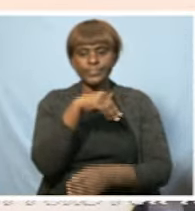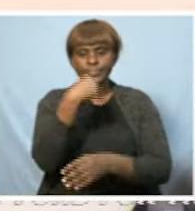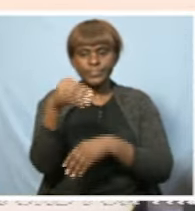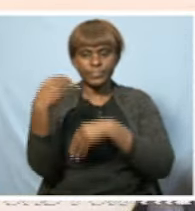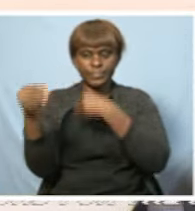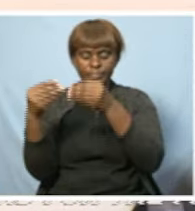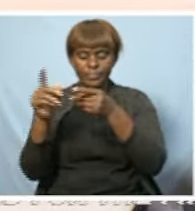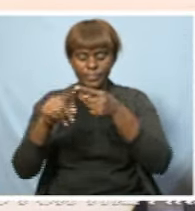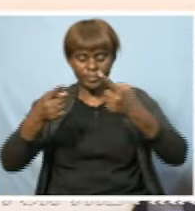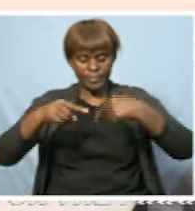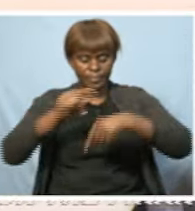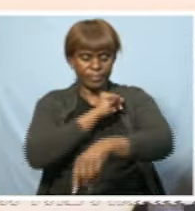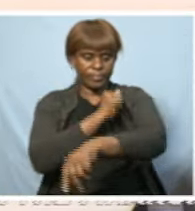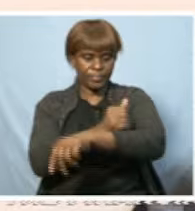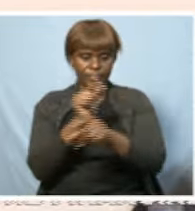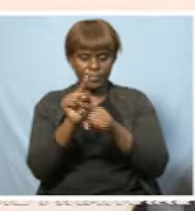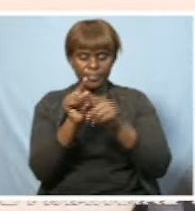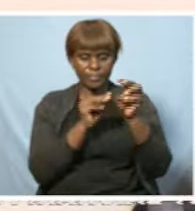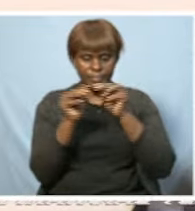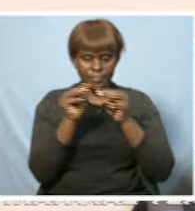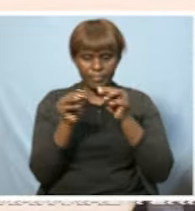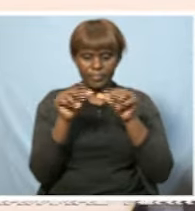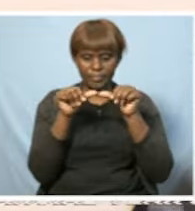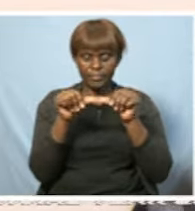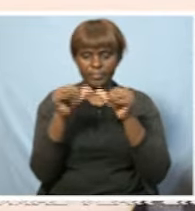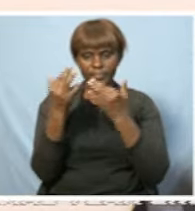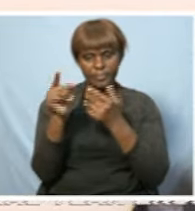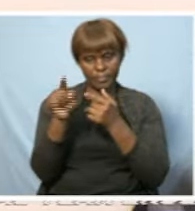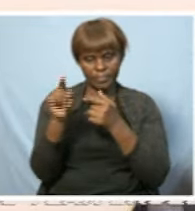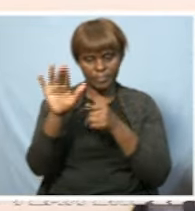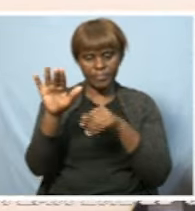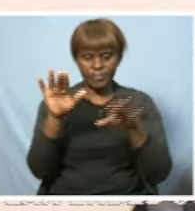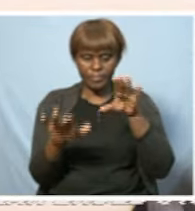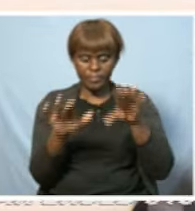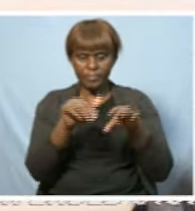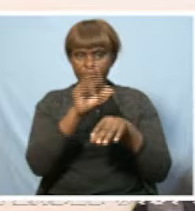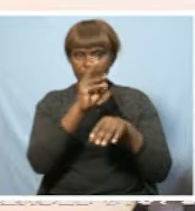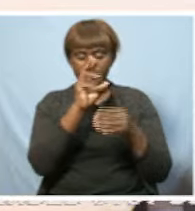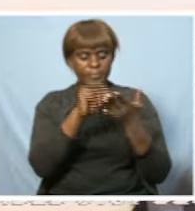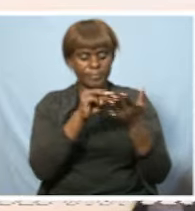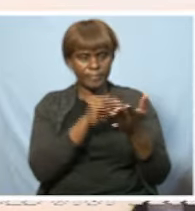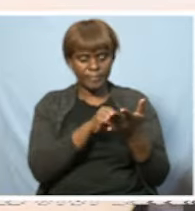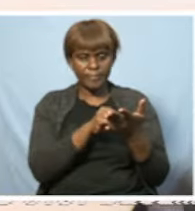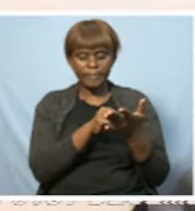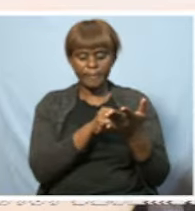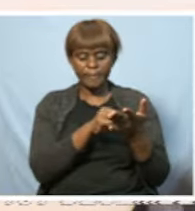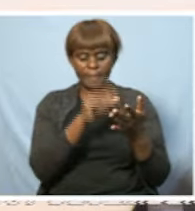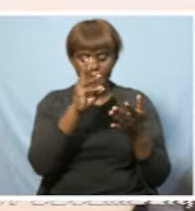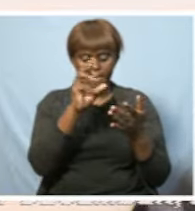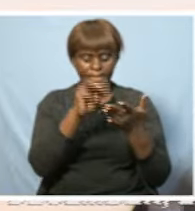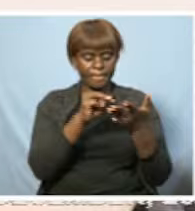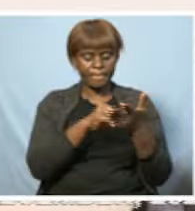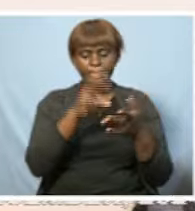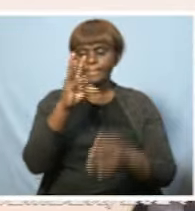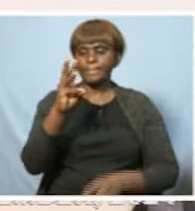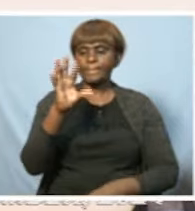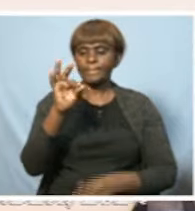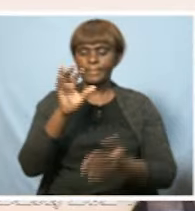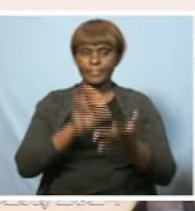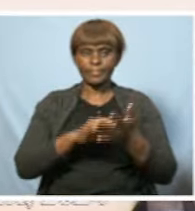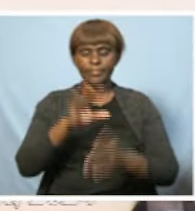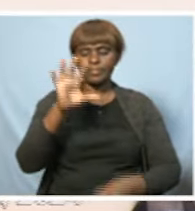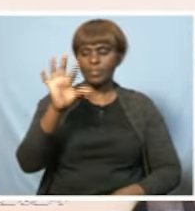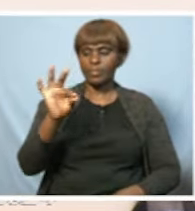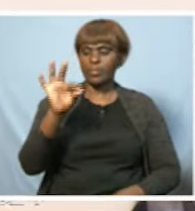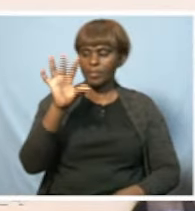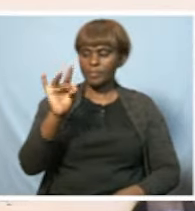authority, and management was still awaiting the balance of 16 million and 69,098 kwacha